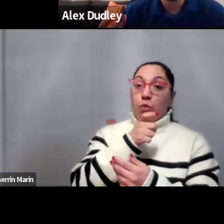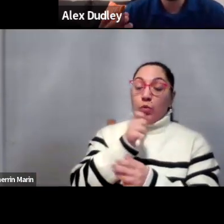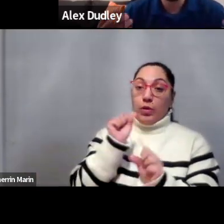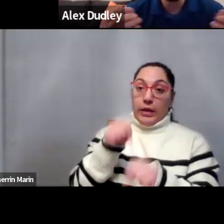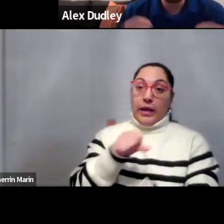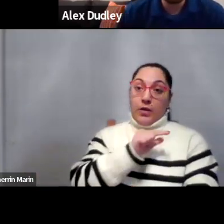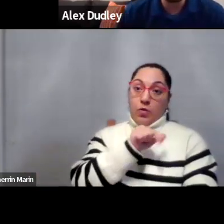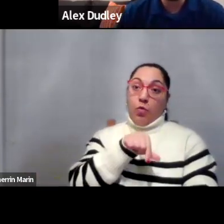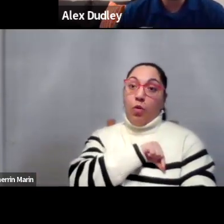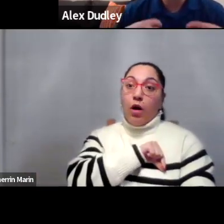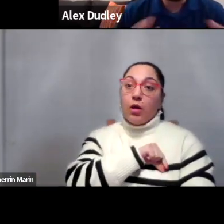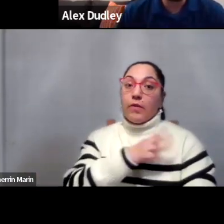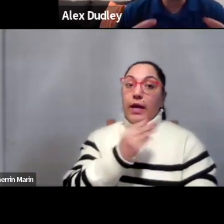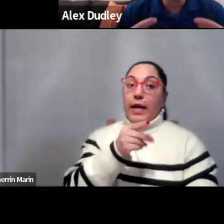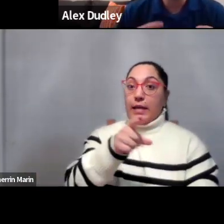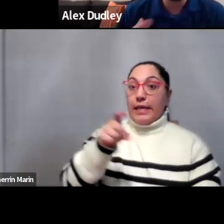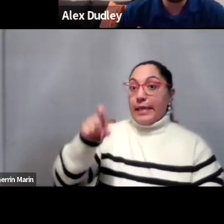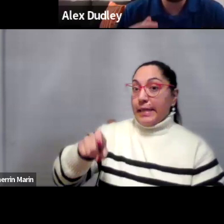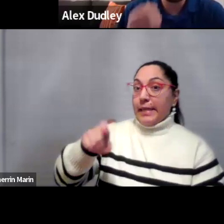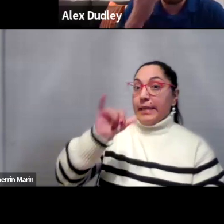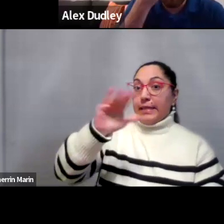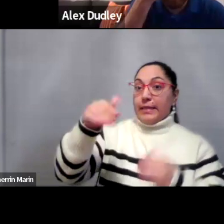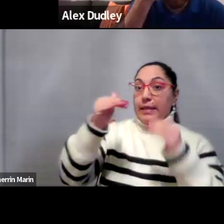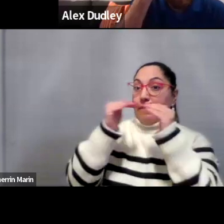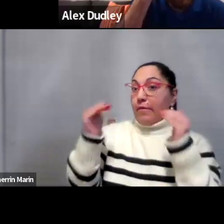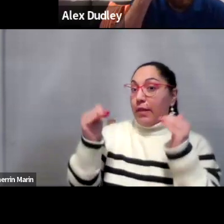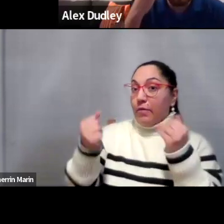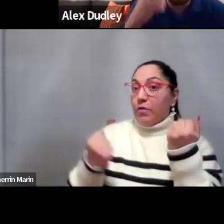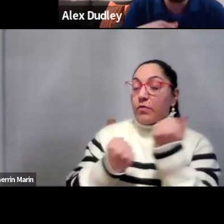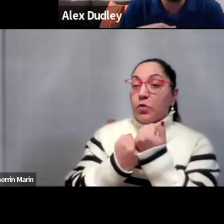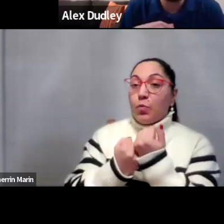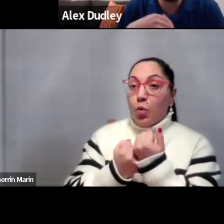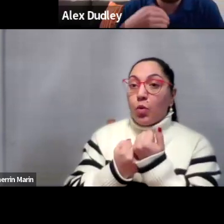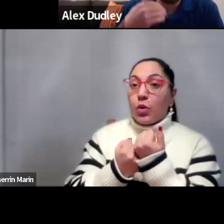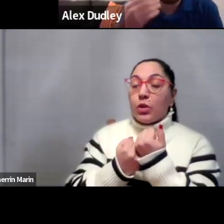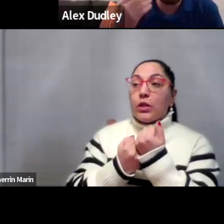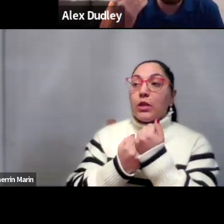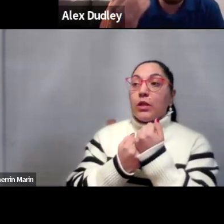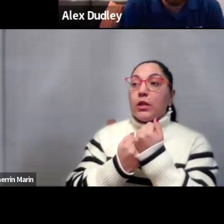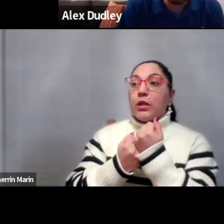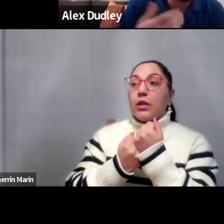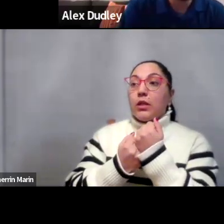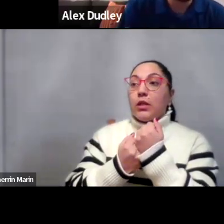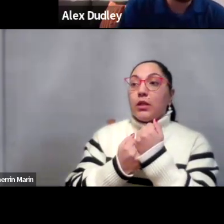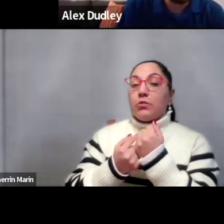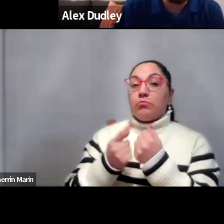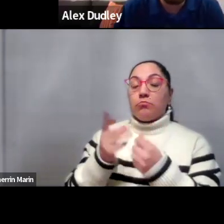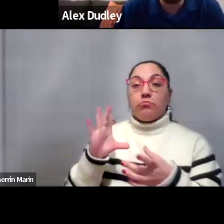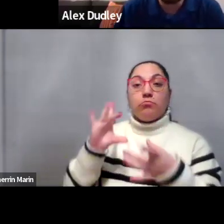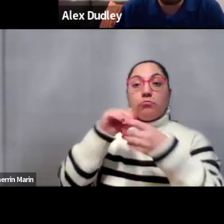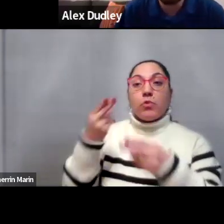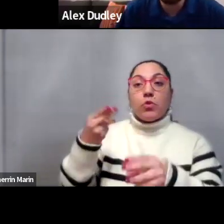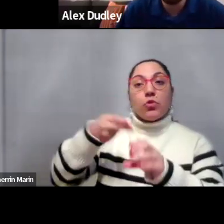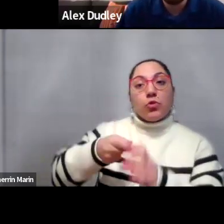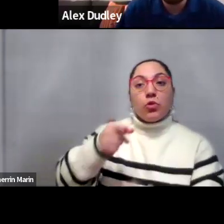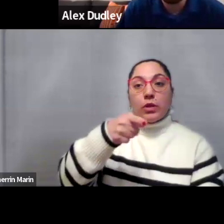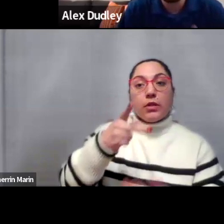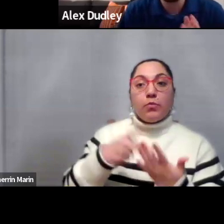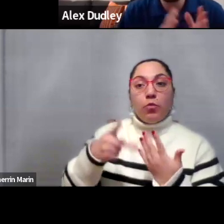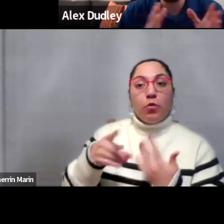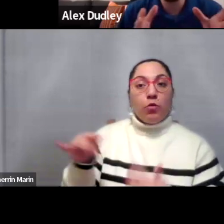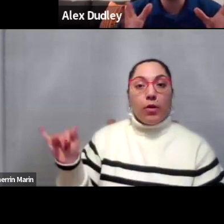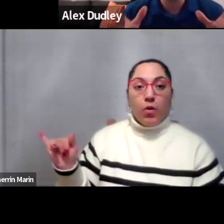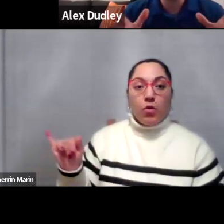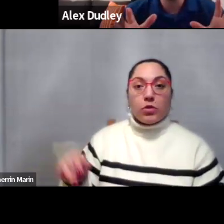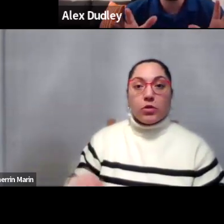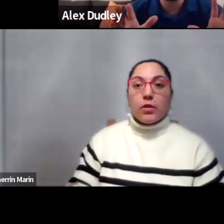eligible and needs that level of additional support to join this program as well.